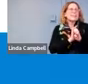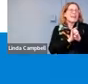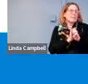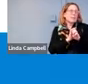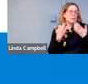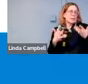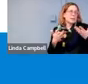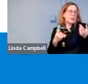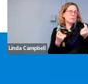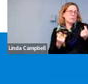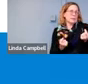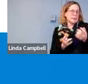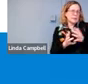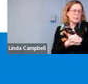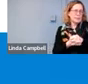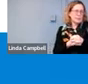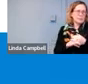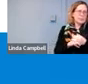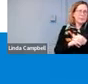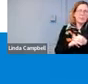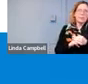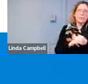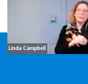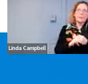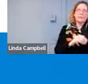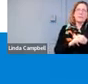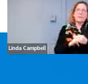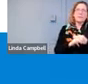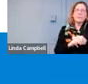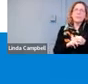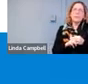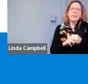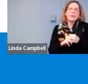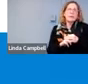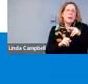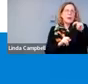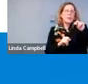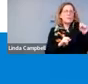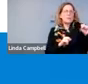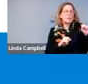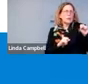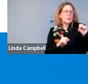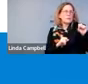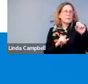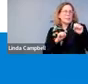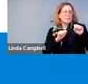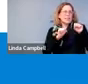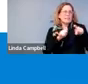And so I'll provide you with some examples now of what has been done.